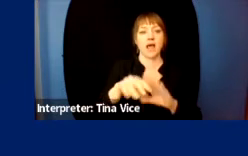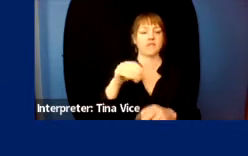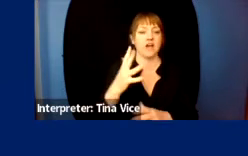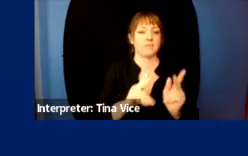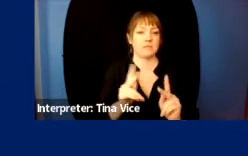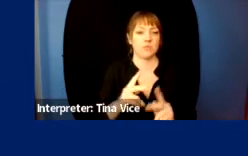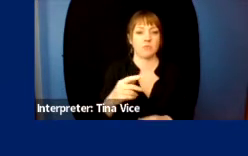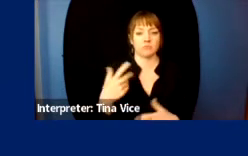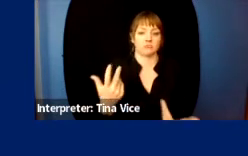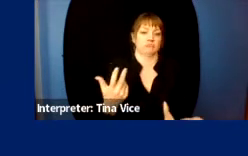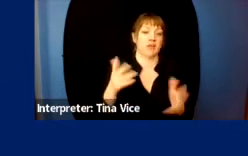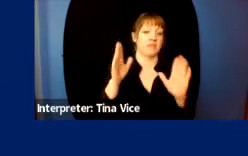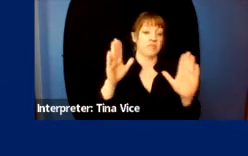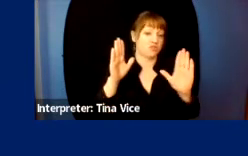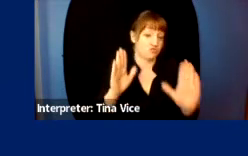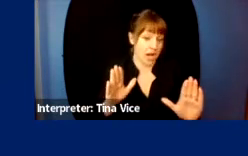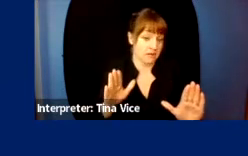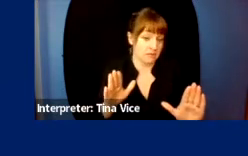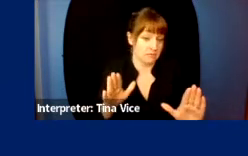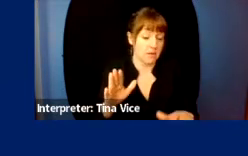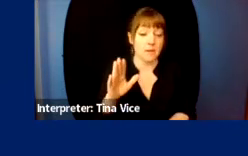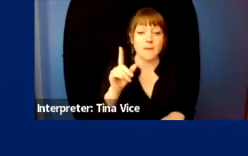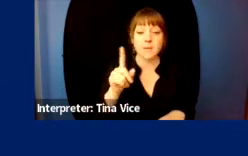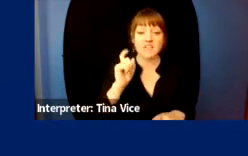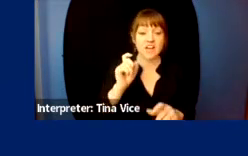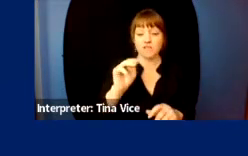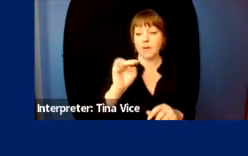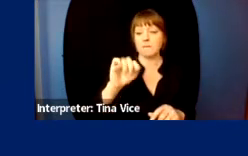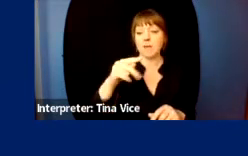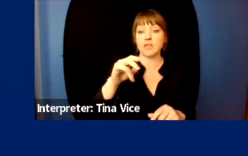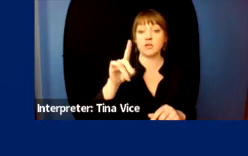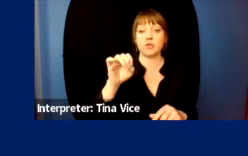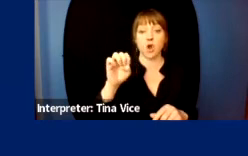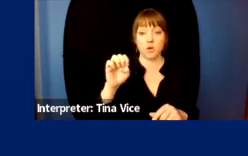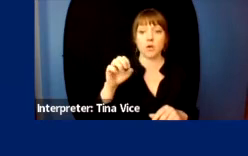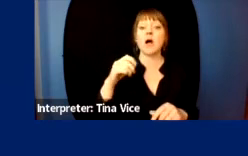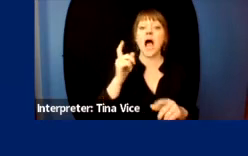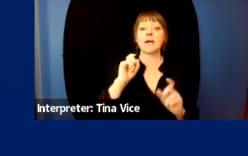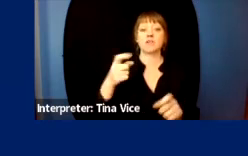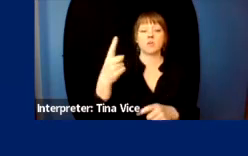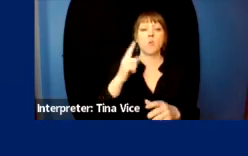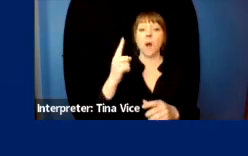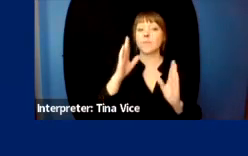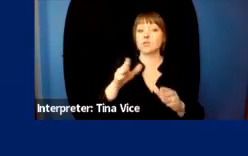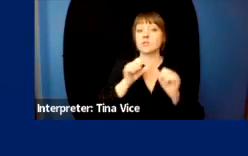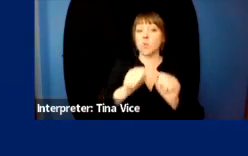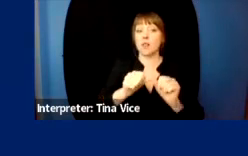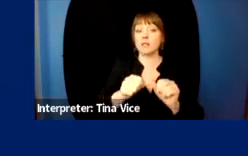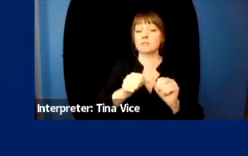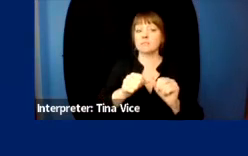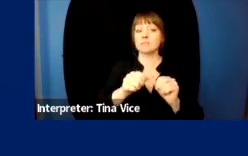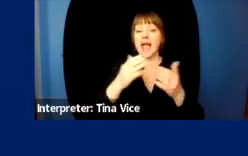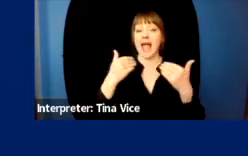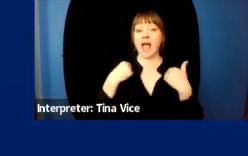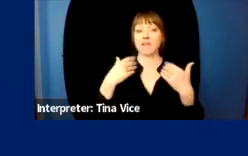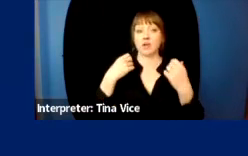great. With buprenorphine and methadone, I give it to 2 people, 1 of them is going to stay in treatment long-term. I give it to 3 people, at least 1